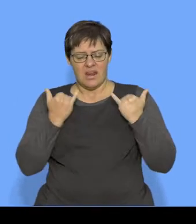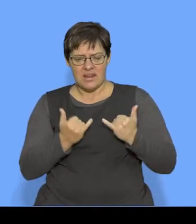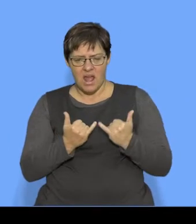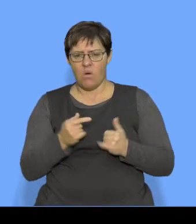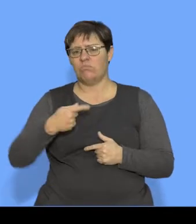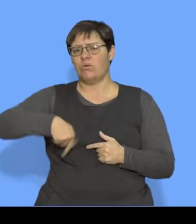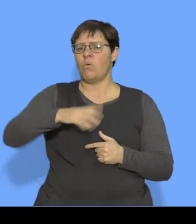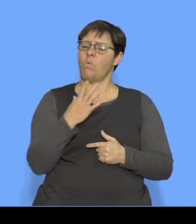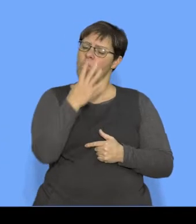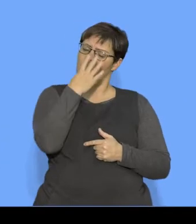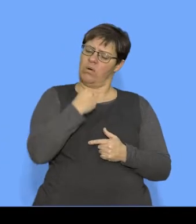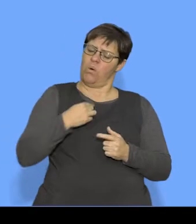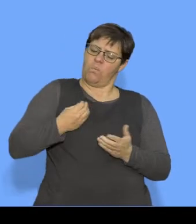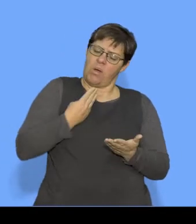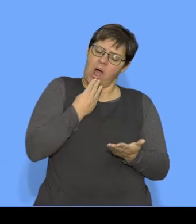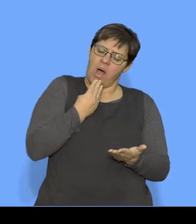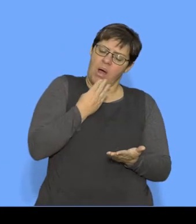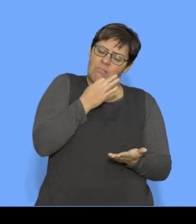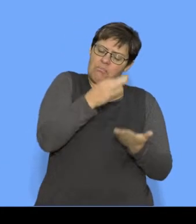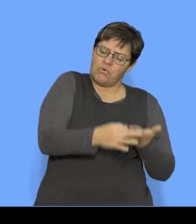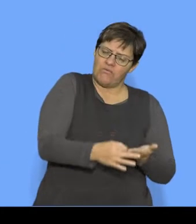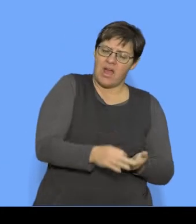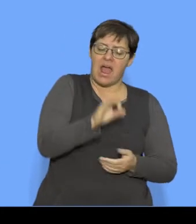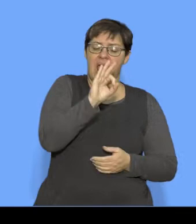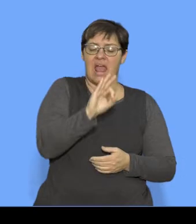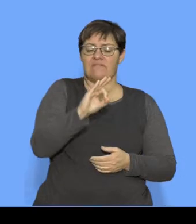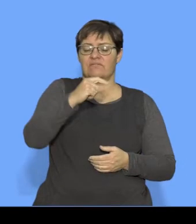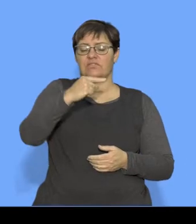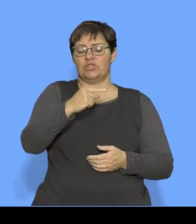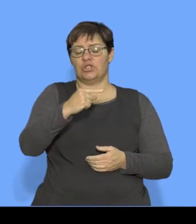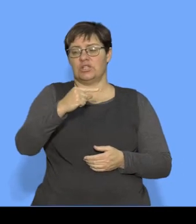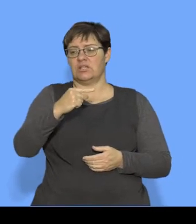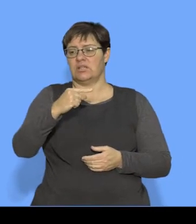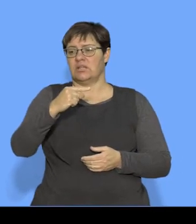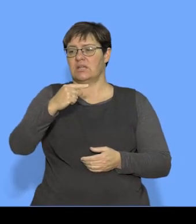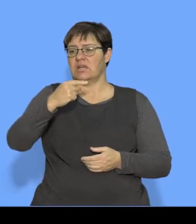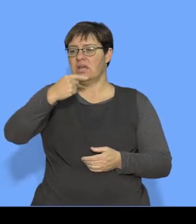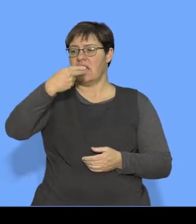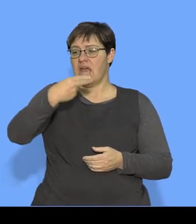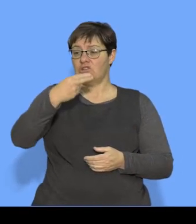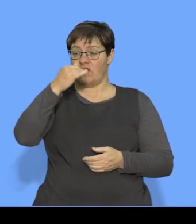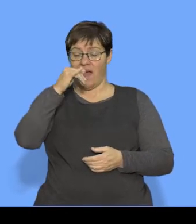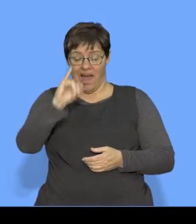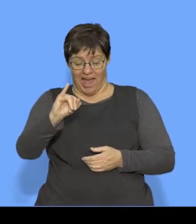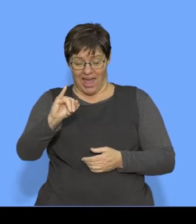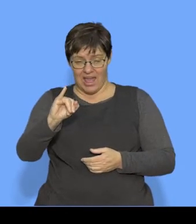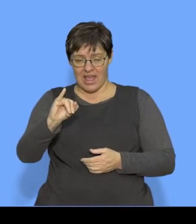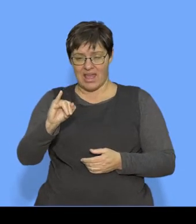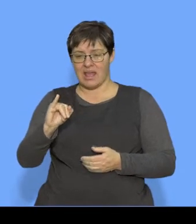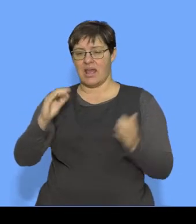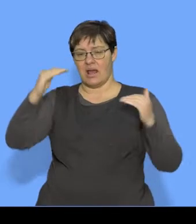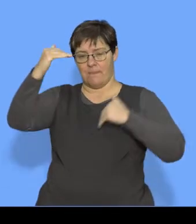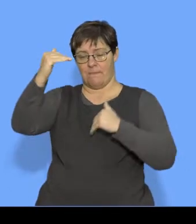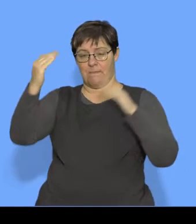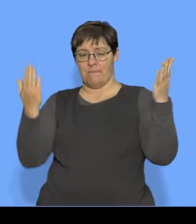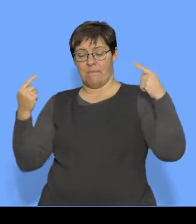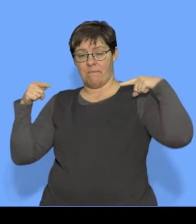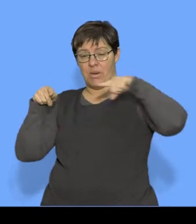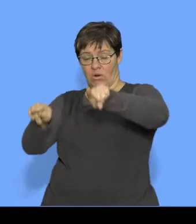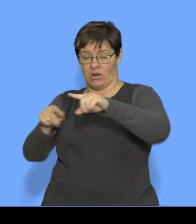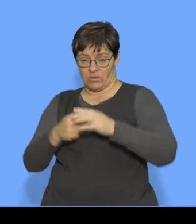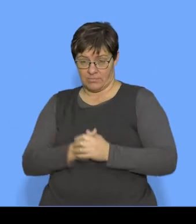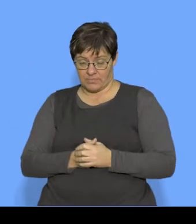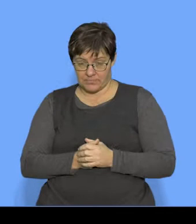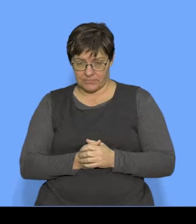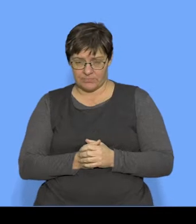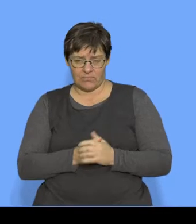to prove is to prove that FGHI is a parallelogram. So the whole shape is actually a